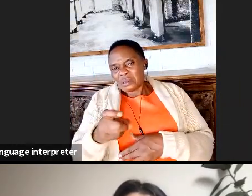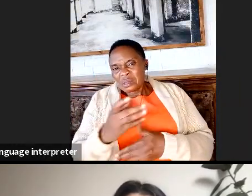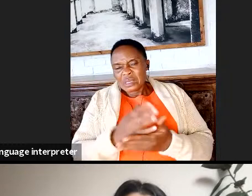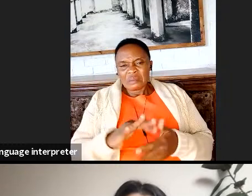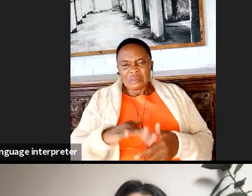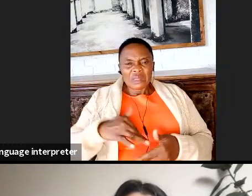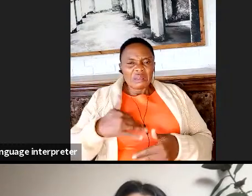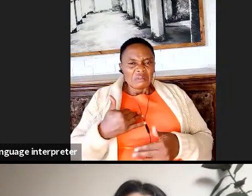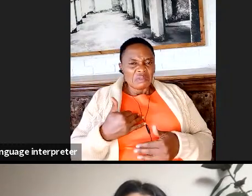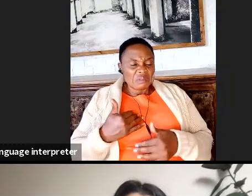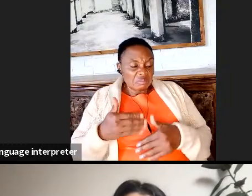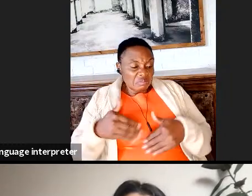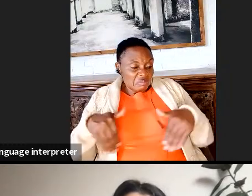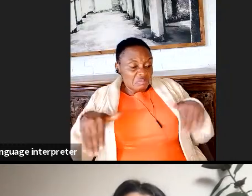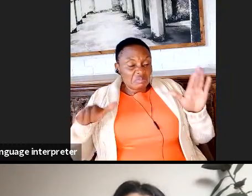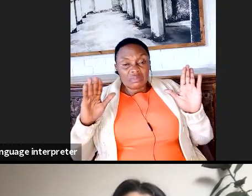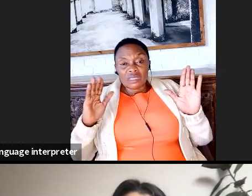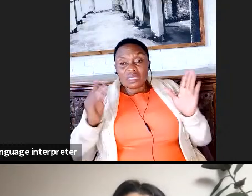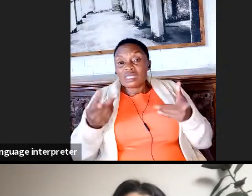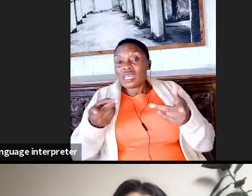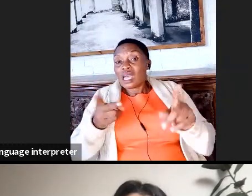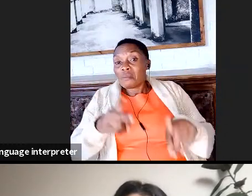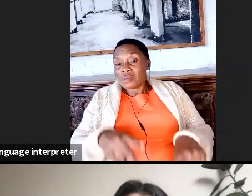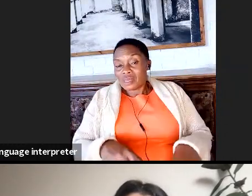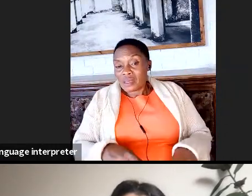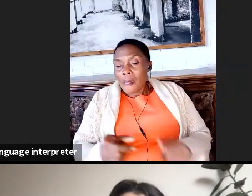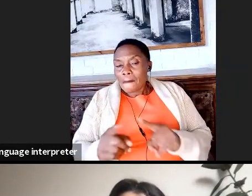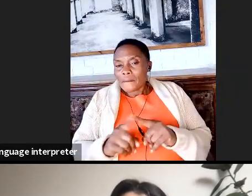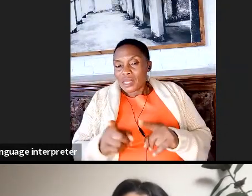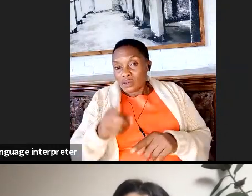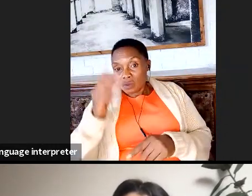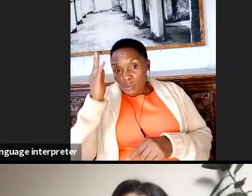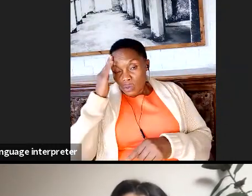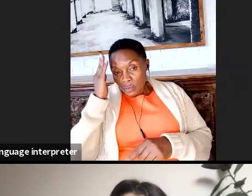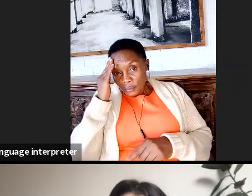little that has happened to them. And